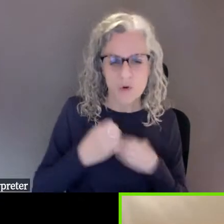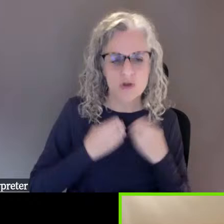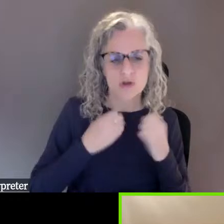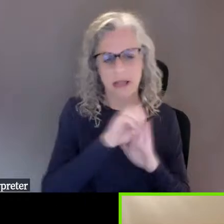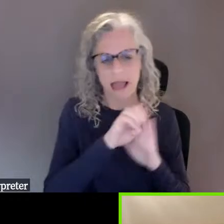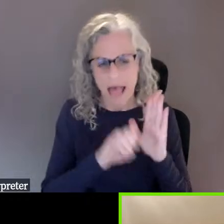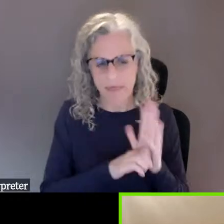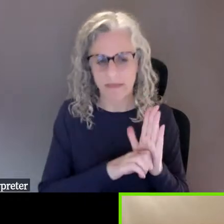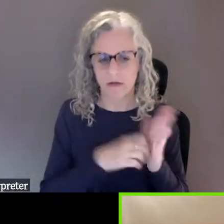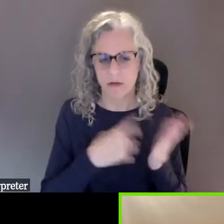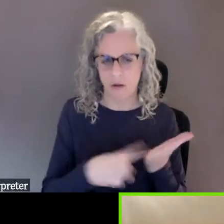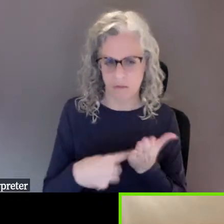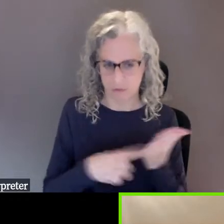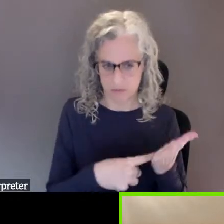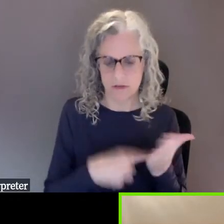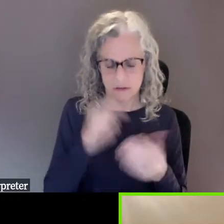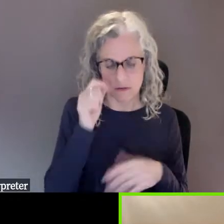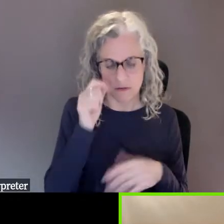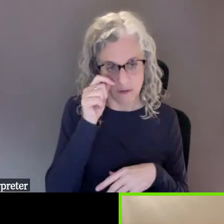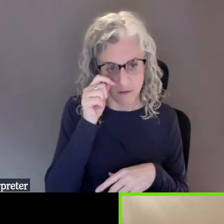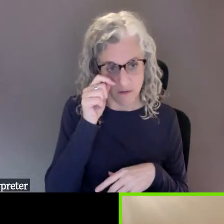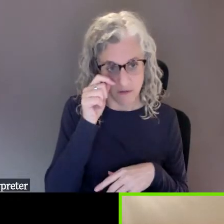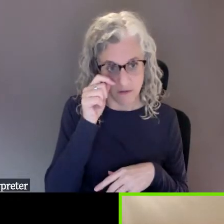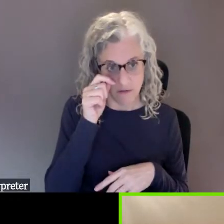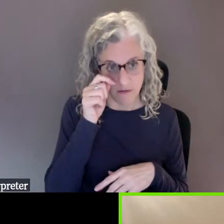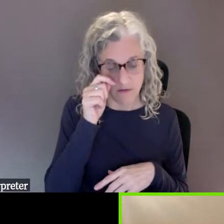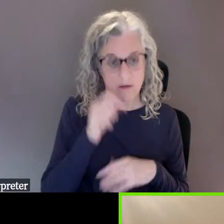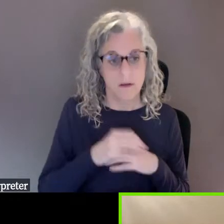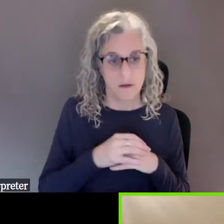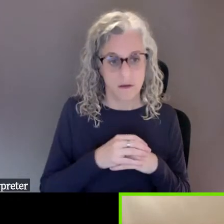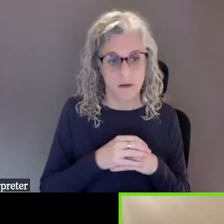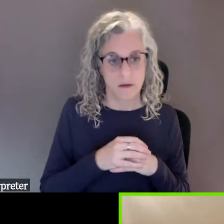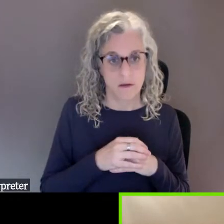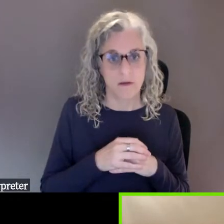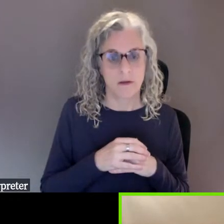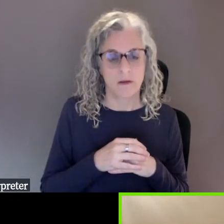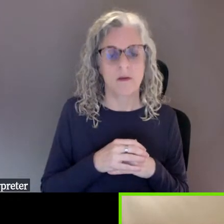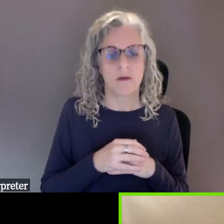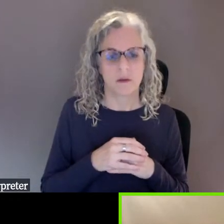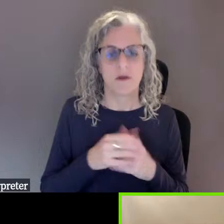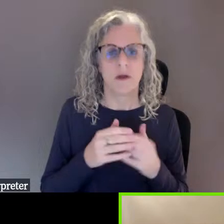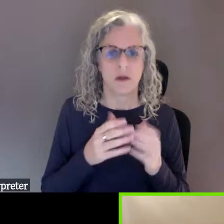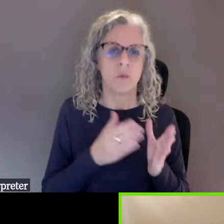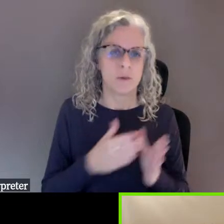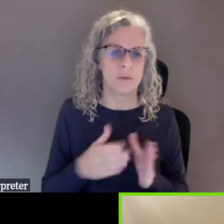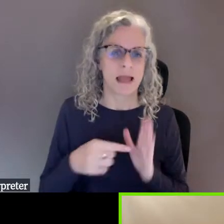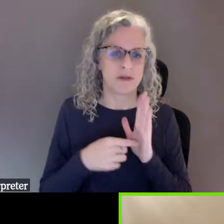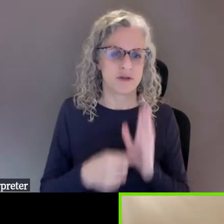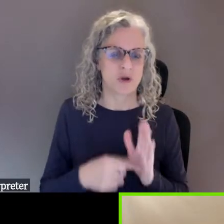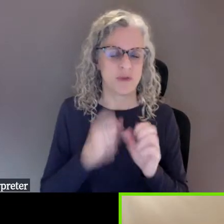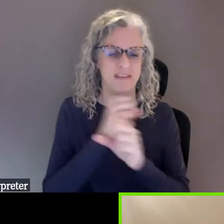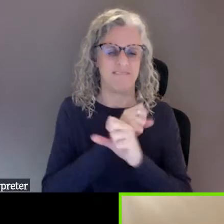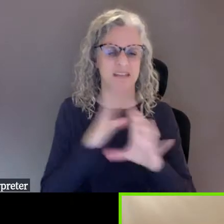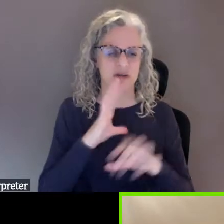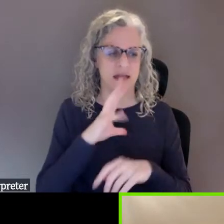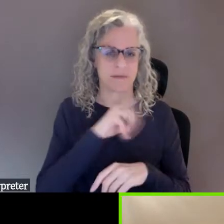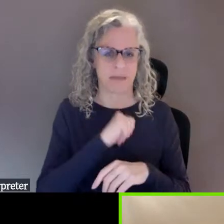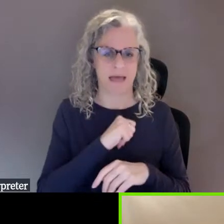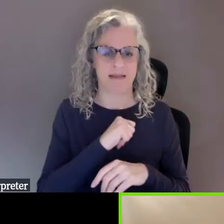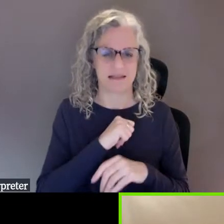arguments. We had that, or we were planning on sharing with you the Visualizing Palestine graphic that was really wonderful that came